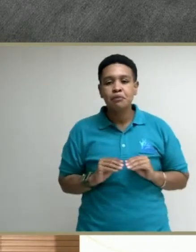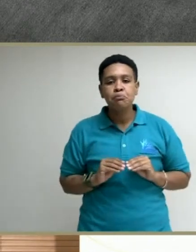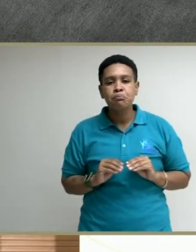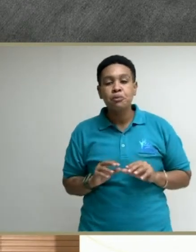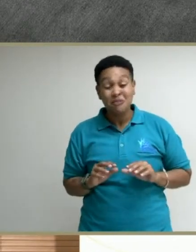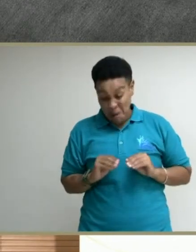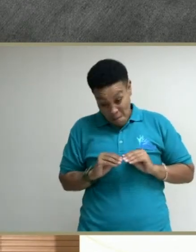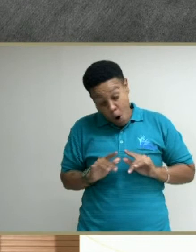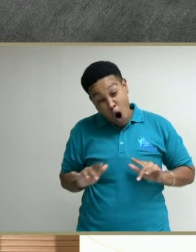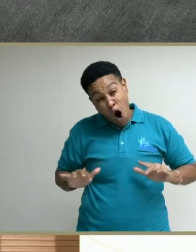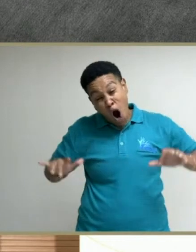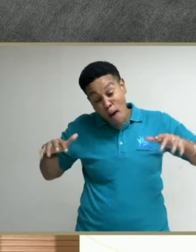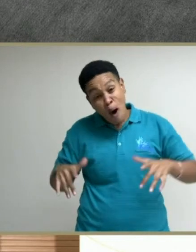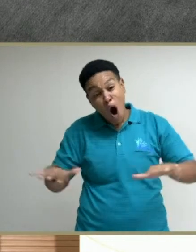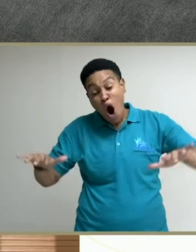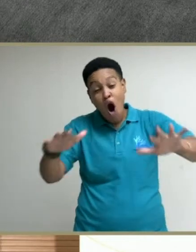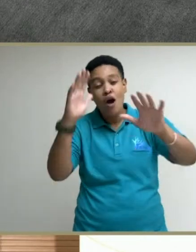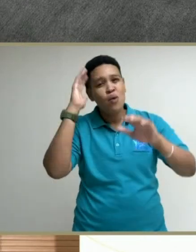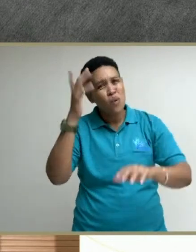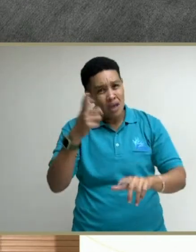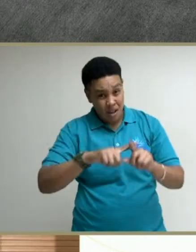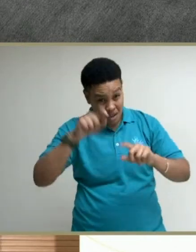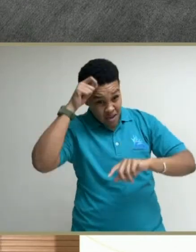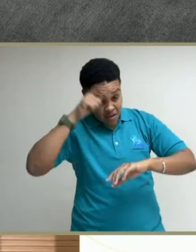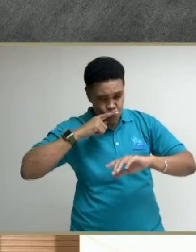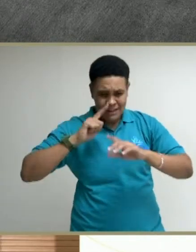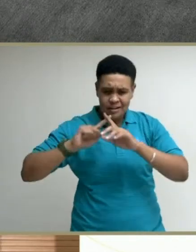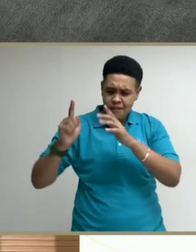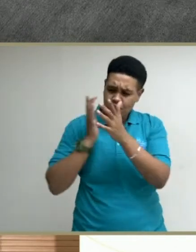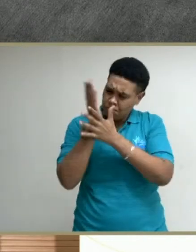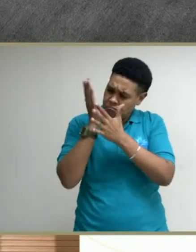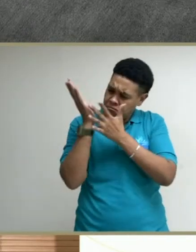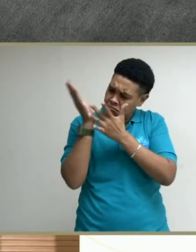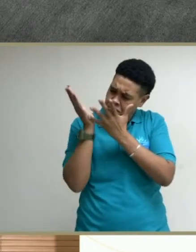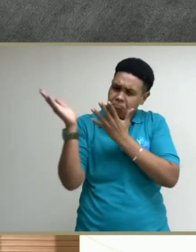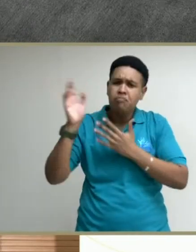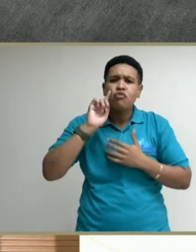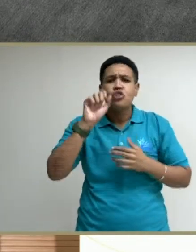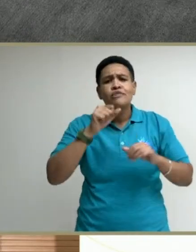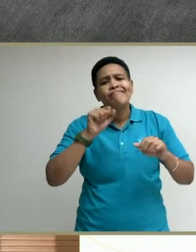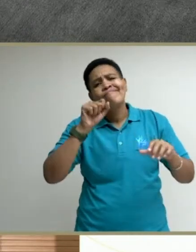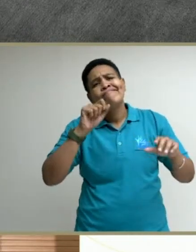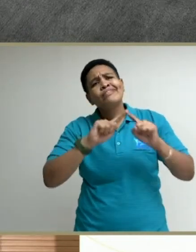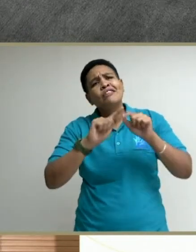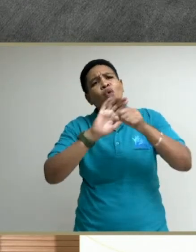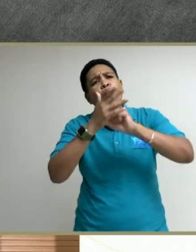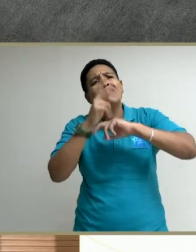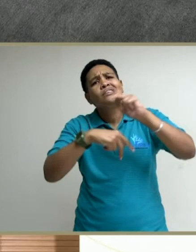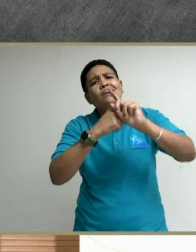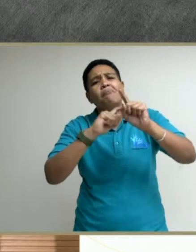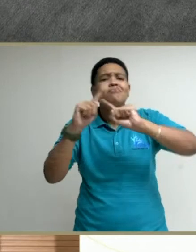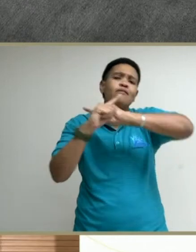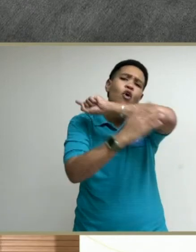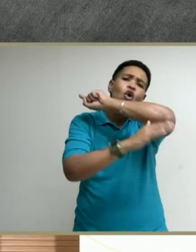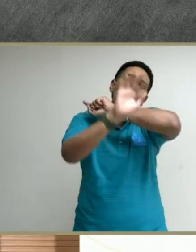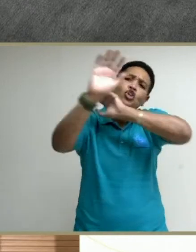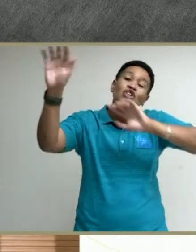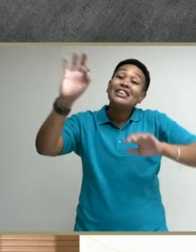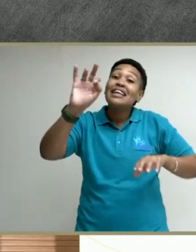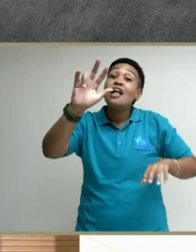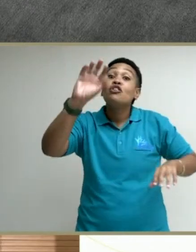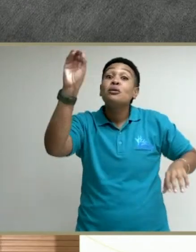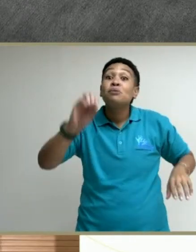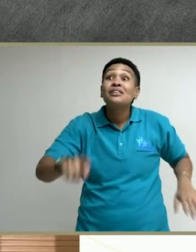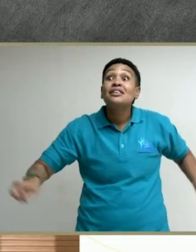But also, even without the variant strains, the very fact that as much as 93% of the population has no